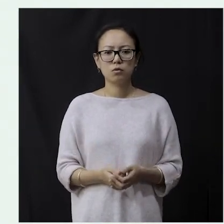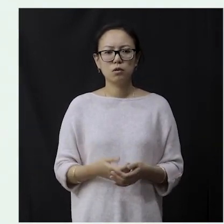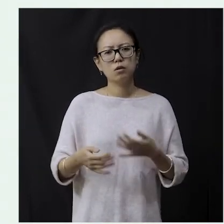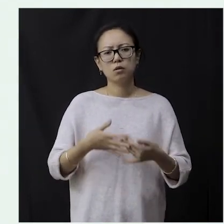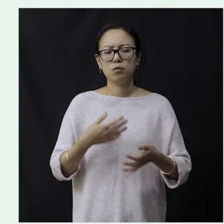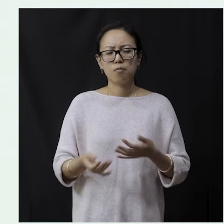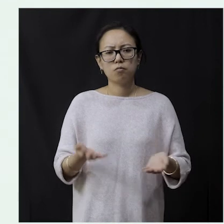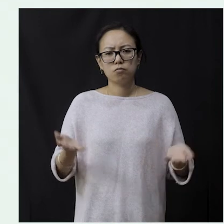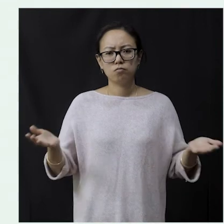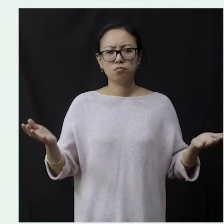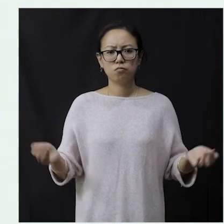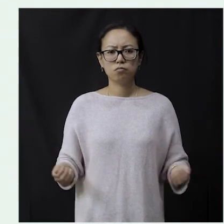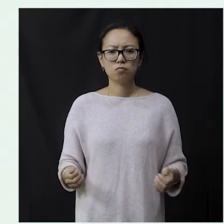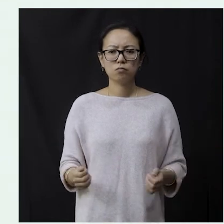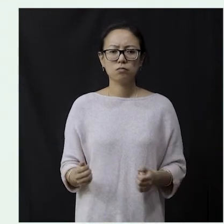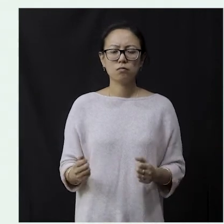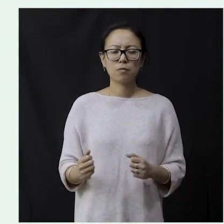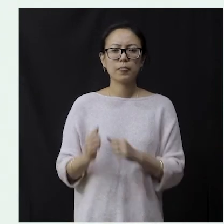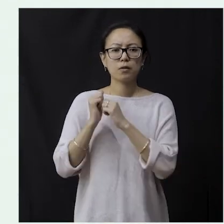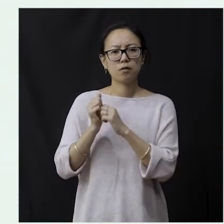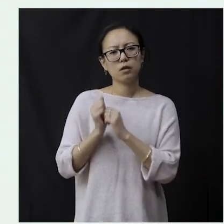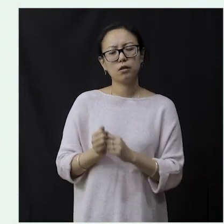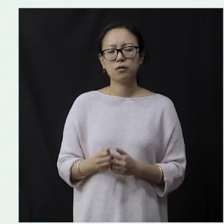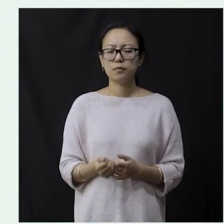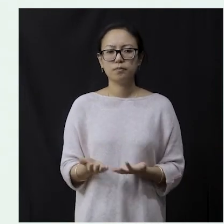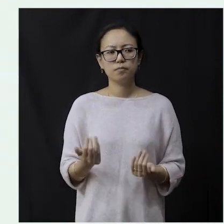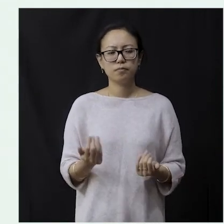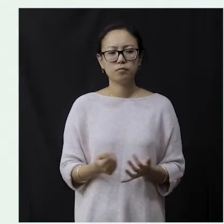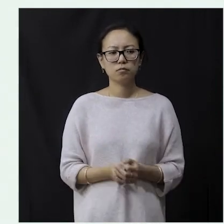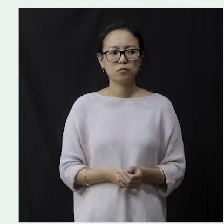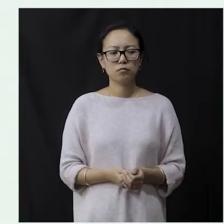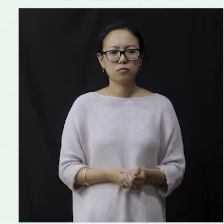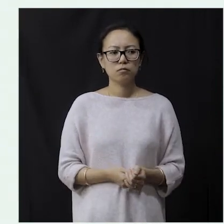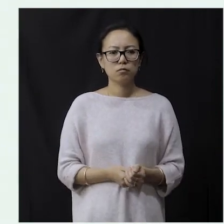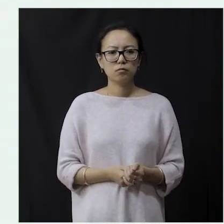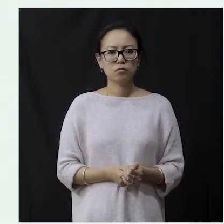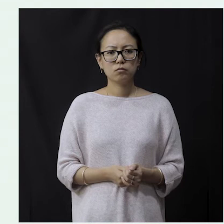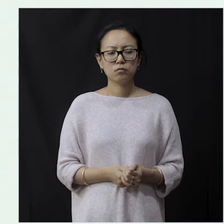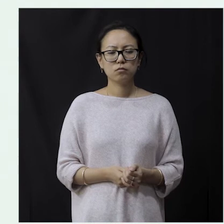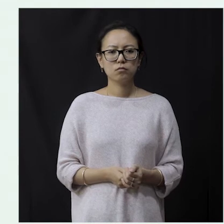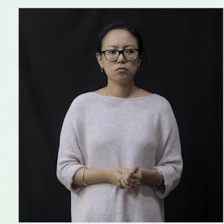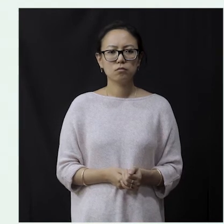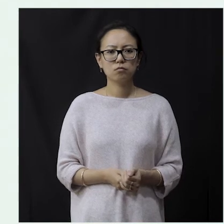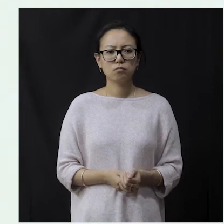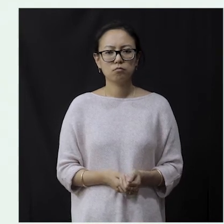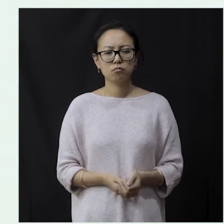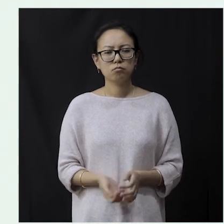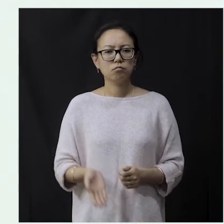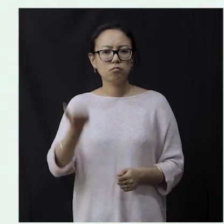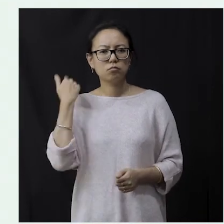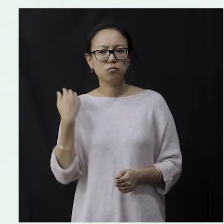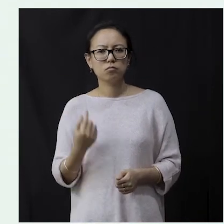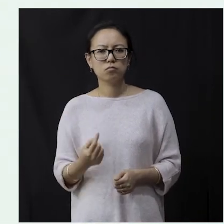very easy, right? Earlier, people, even during our generations, okay, I've also heard stories from